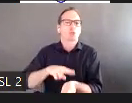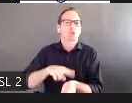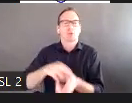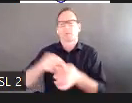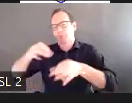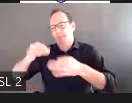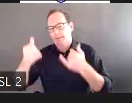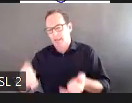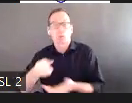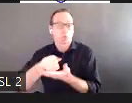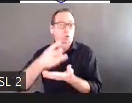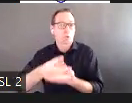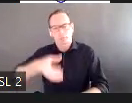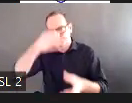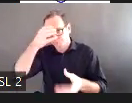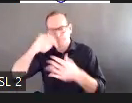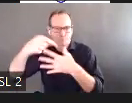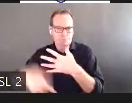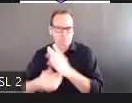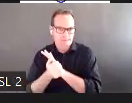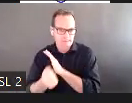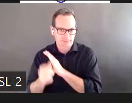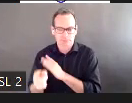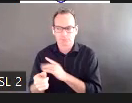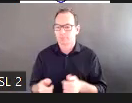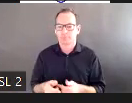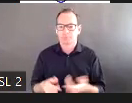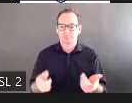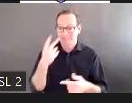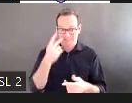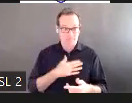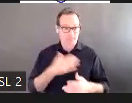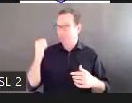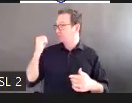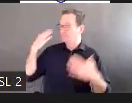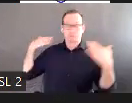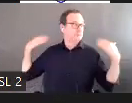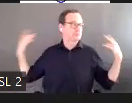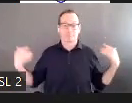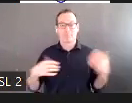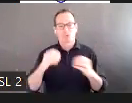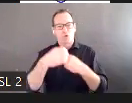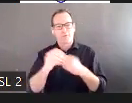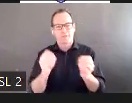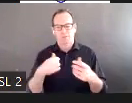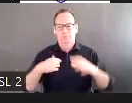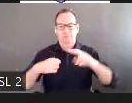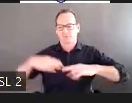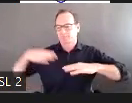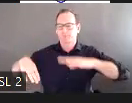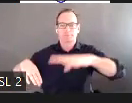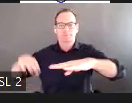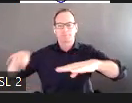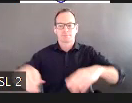dealing with complex situations. We share in an office. You kind of see some office behind me here. There's 2 desks to